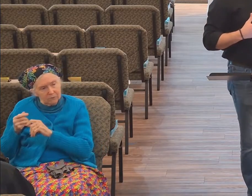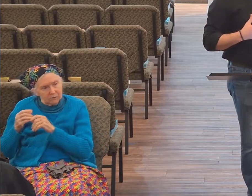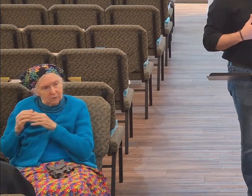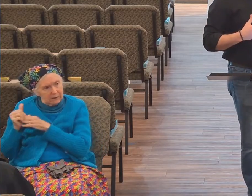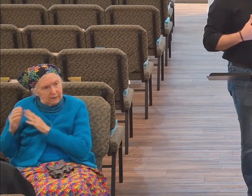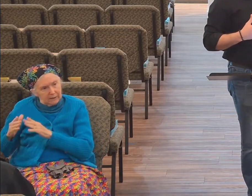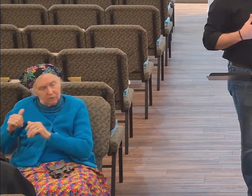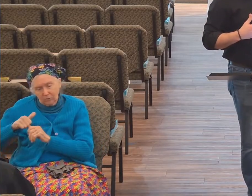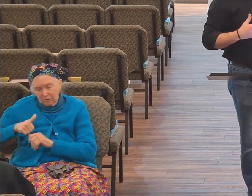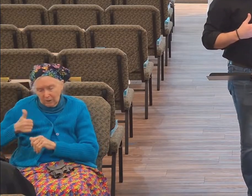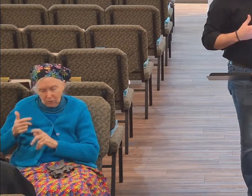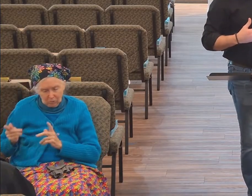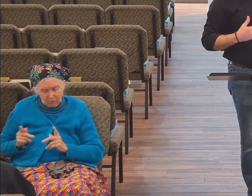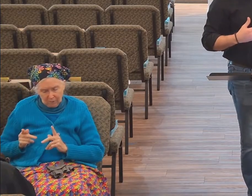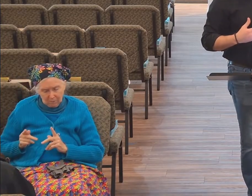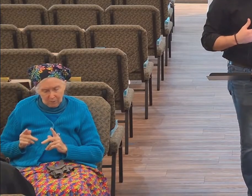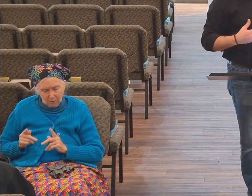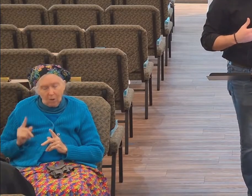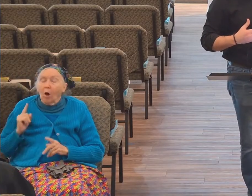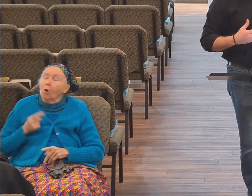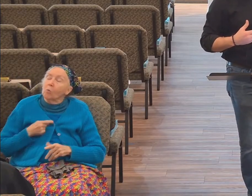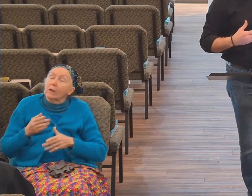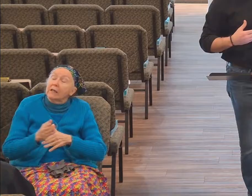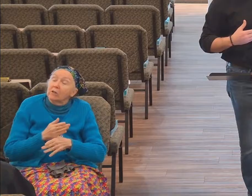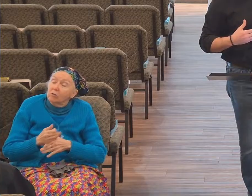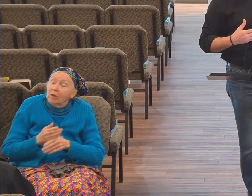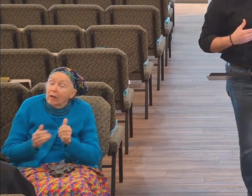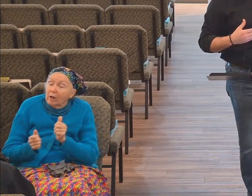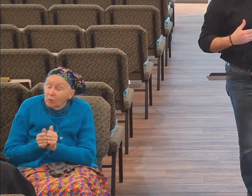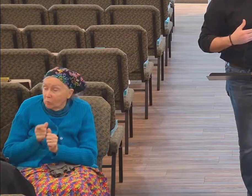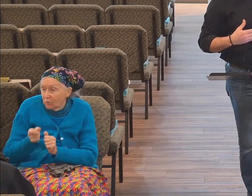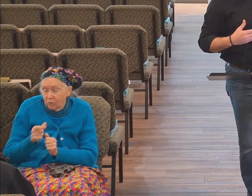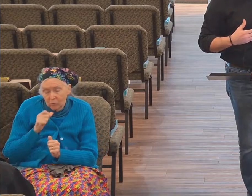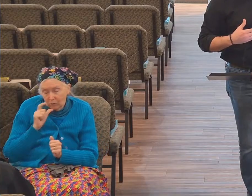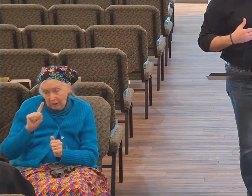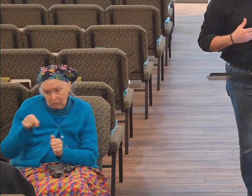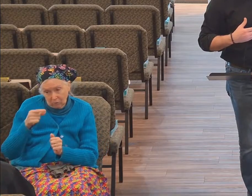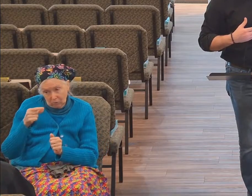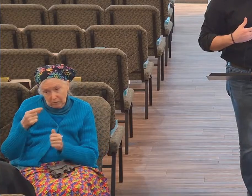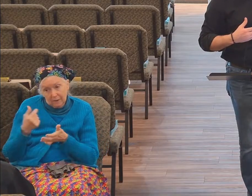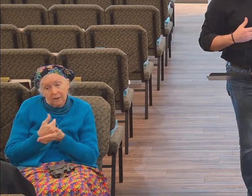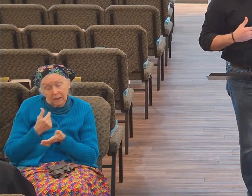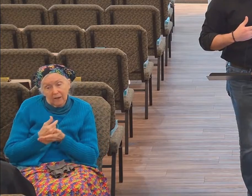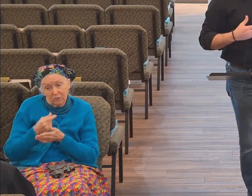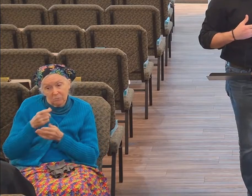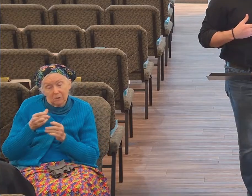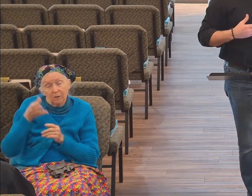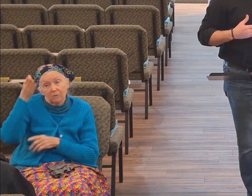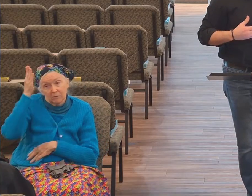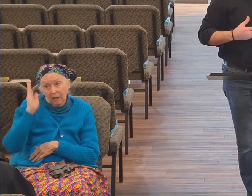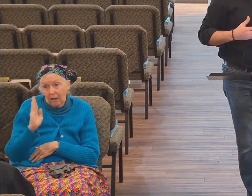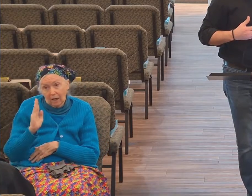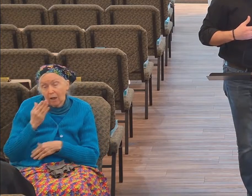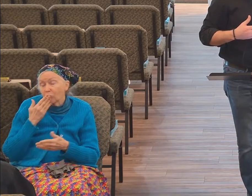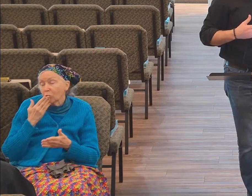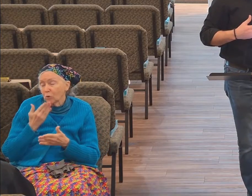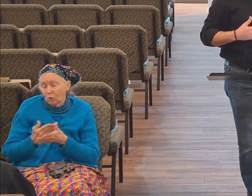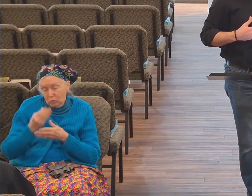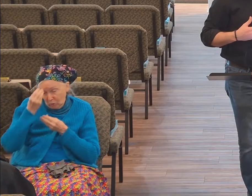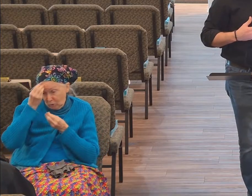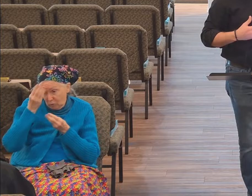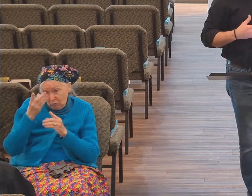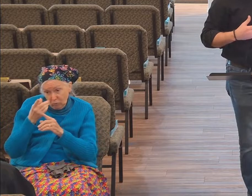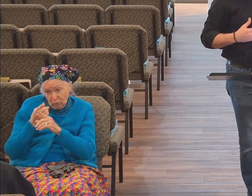How? We shared with you not only the gospel of God, not only the good news of